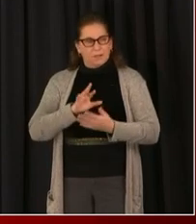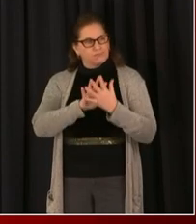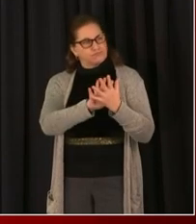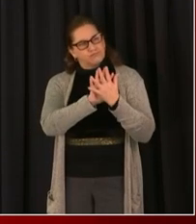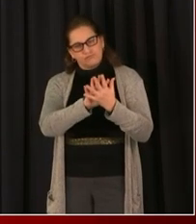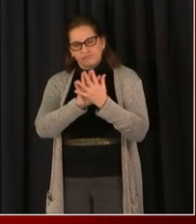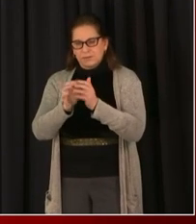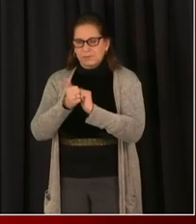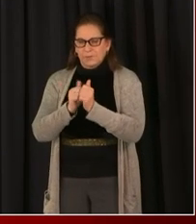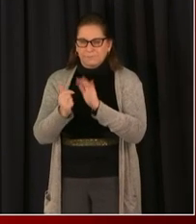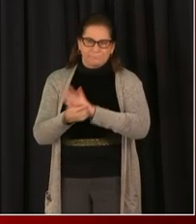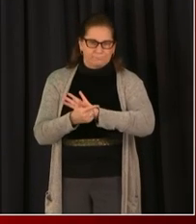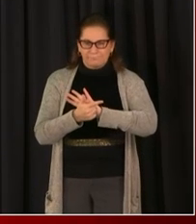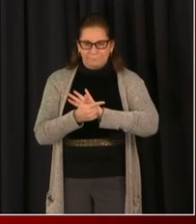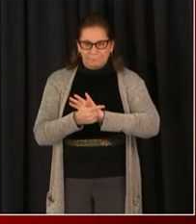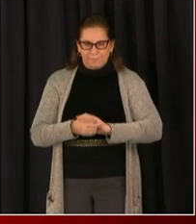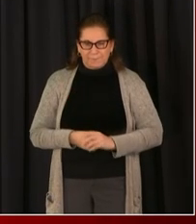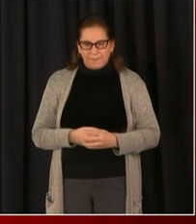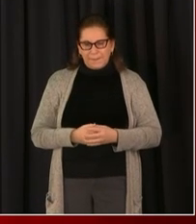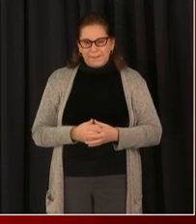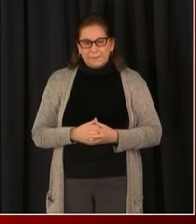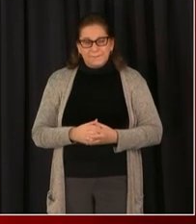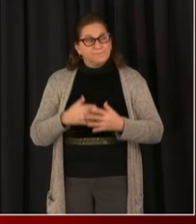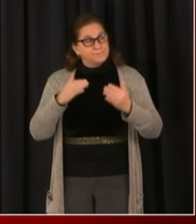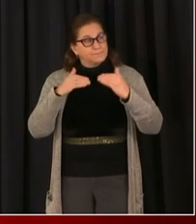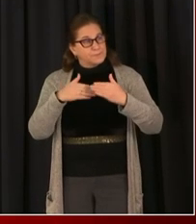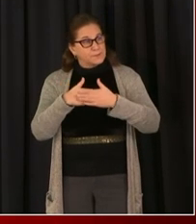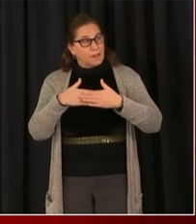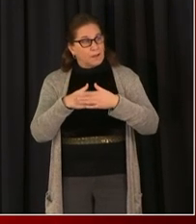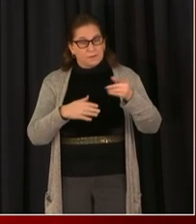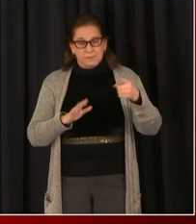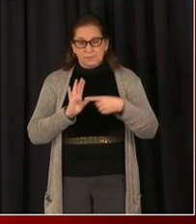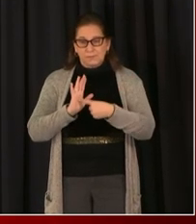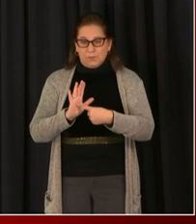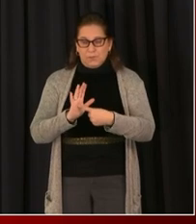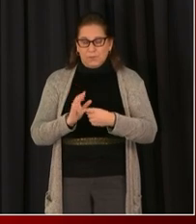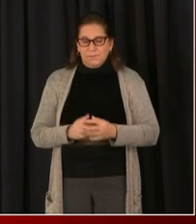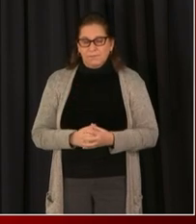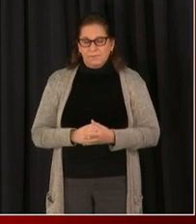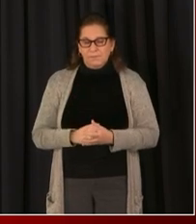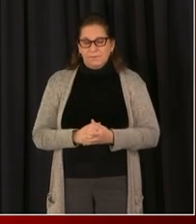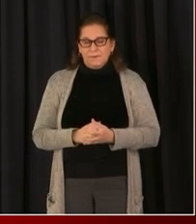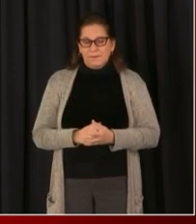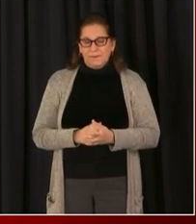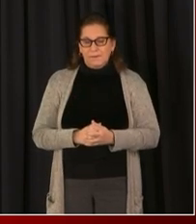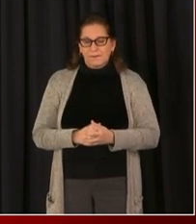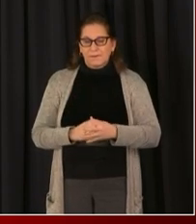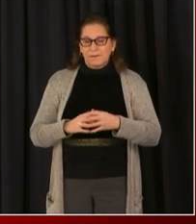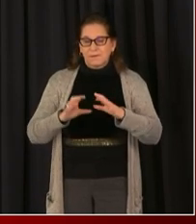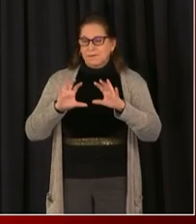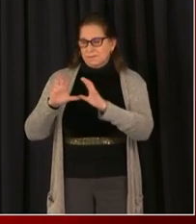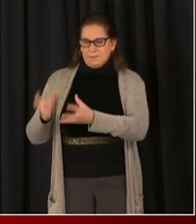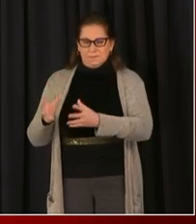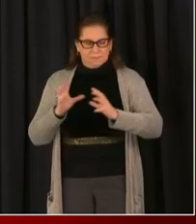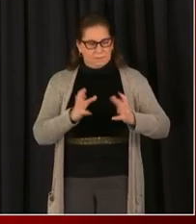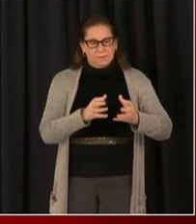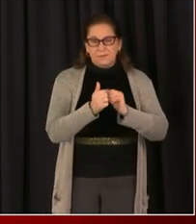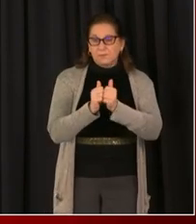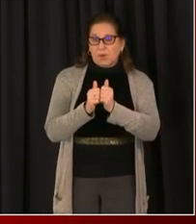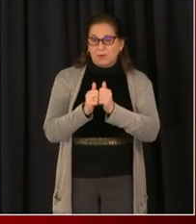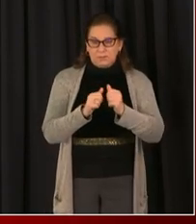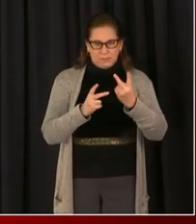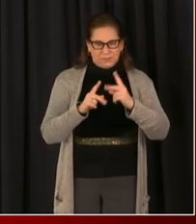out our restrictions on youth sports into 2 groups. Those groups are high school-aged